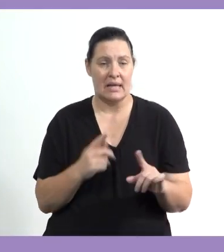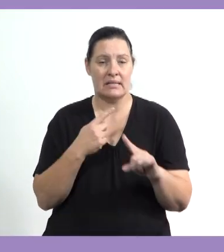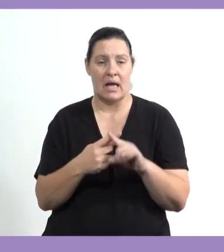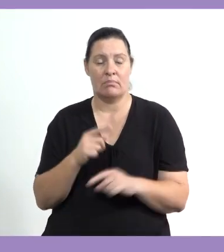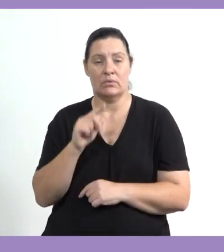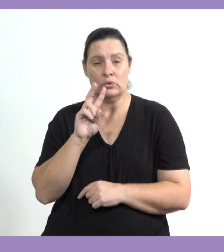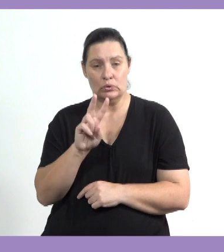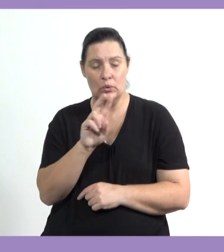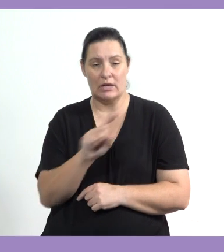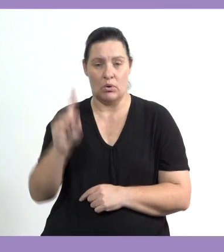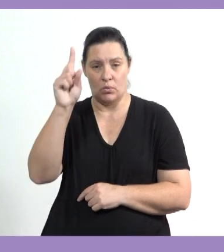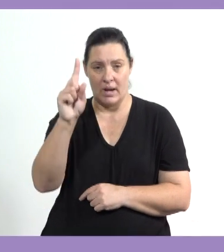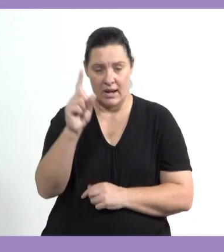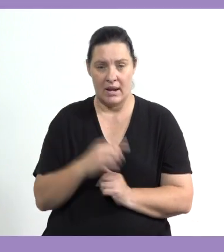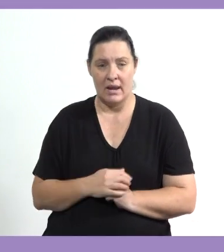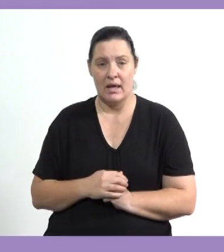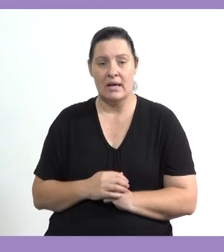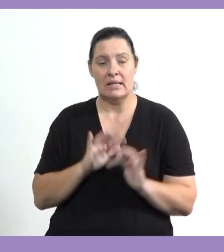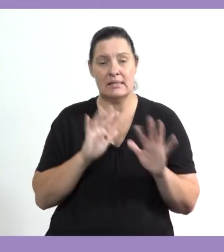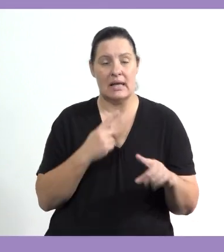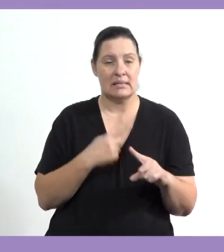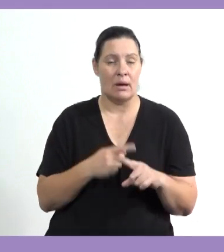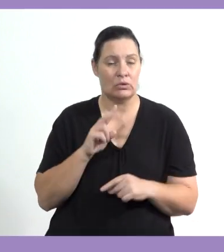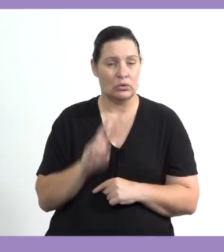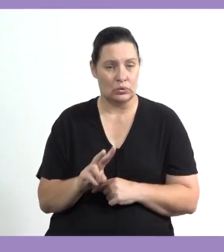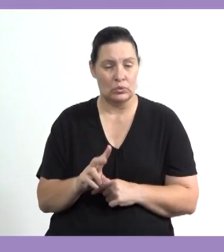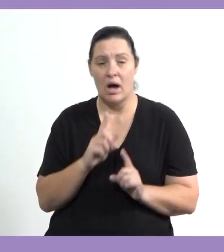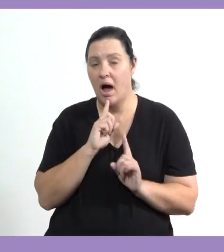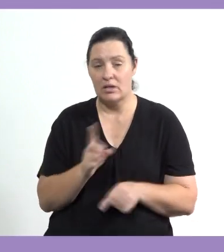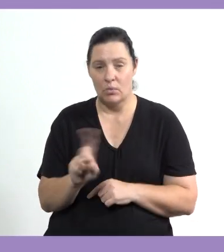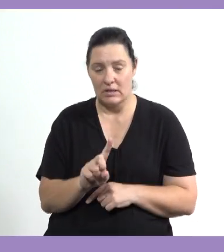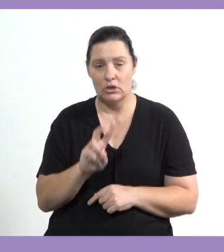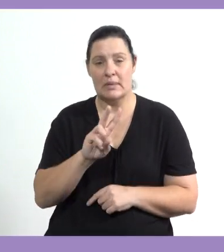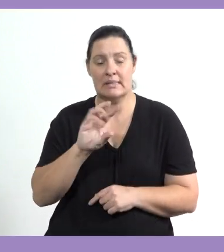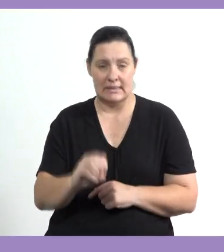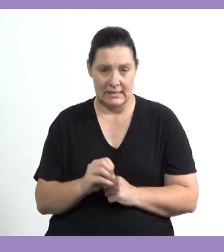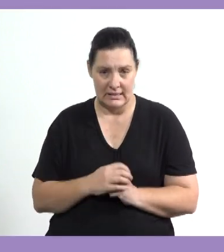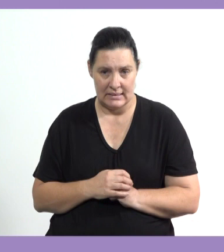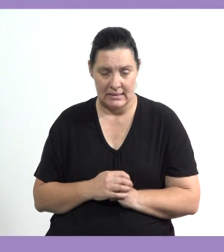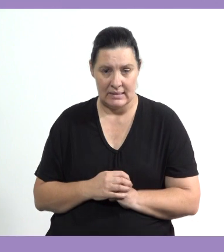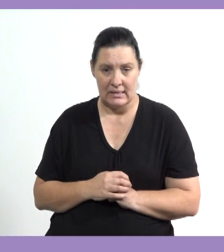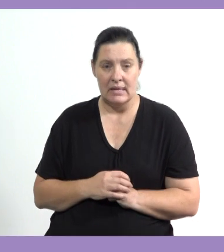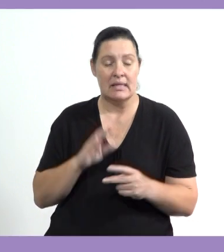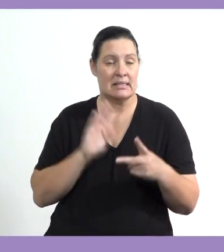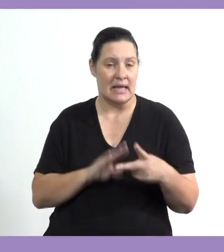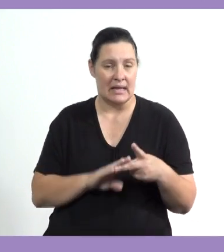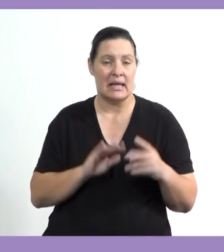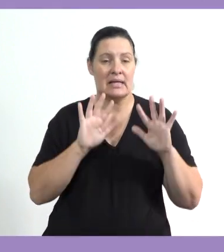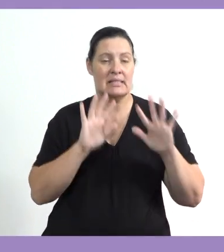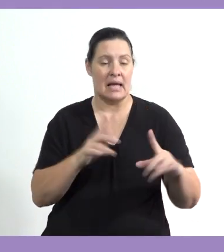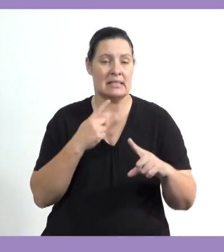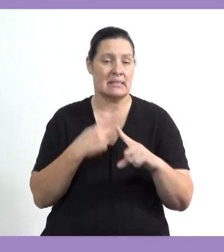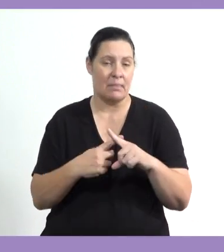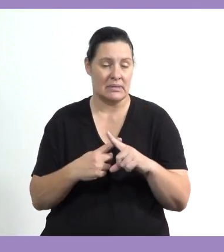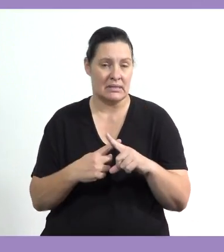by 2 exponent 1. That is 10 multiplied by 2, and the answer there is 20. The second one is going to be